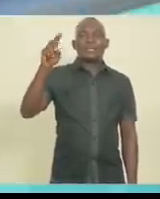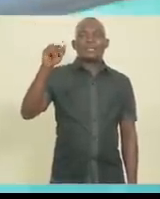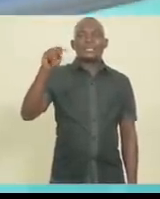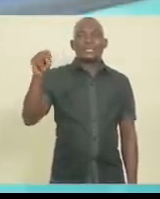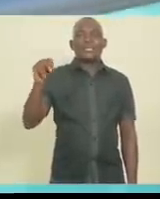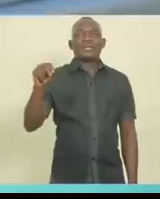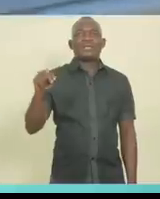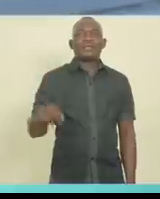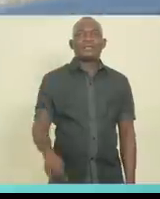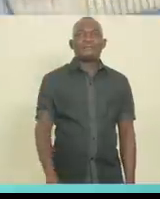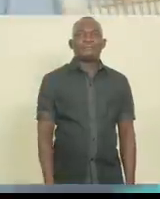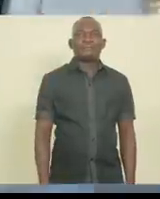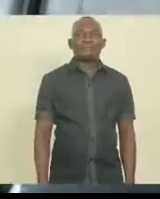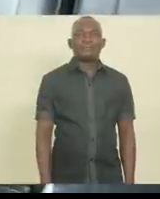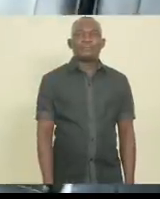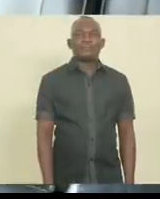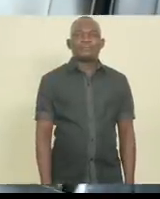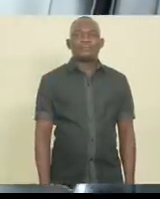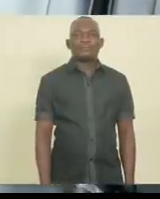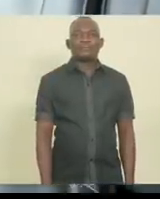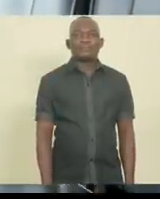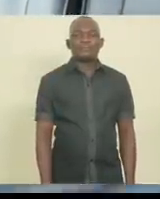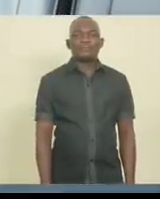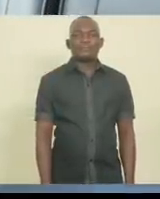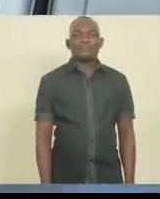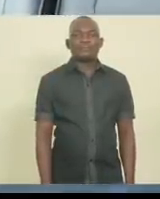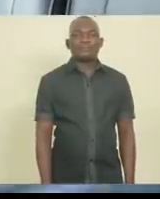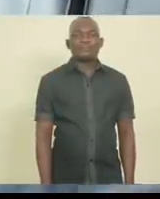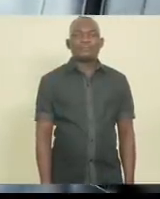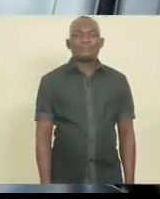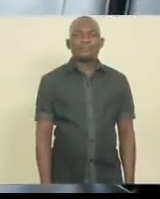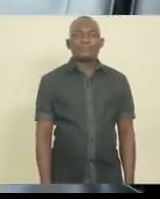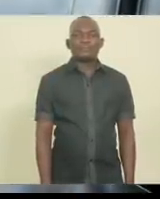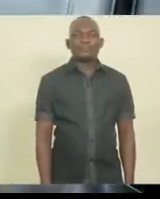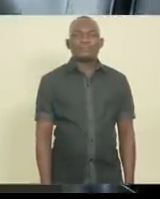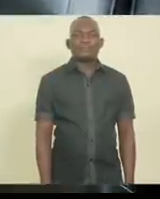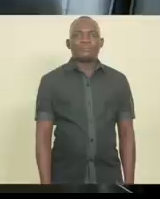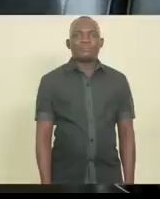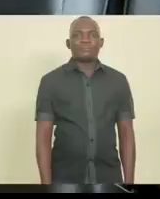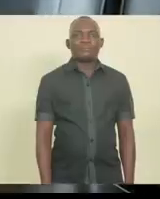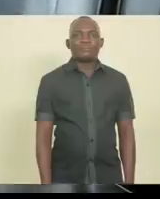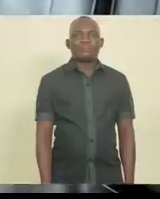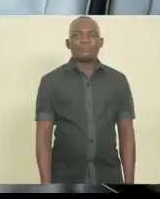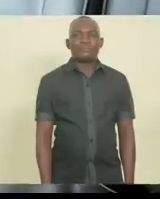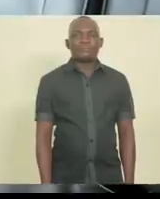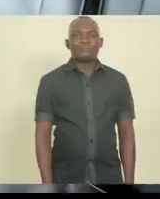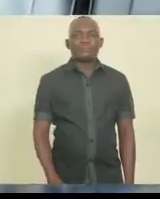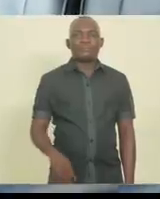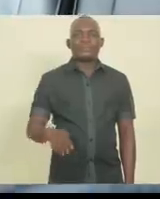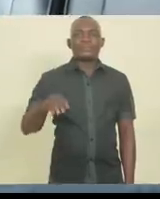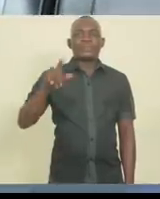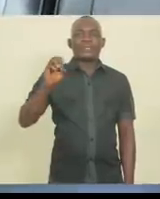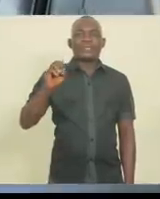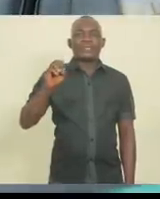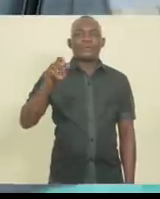kente. Lego, Madina, Denta. Pachamu mame nketo au. Inesita. If na bili,